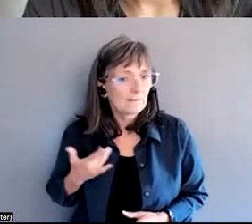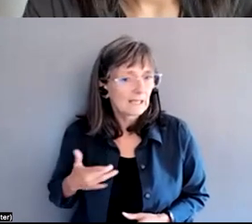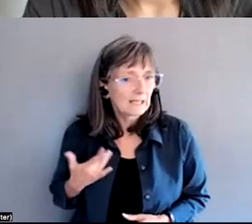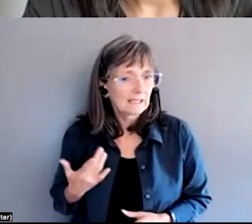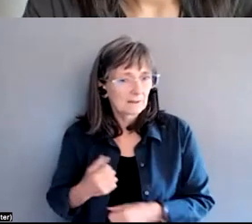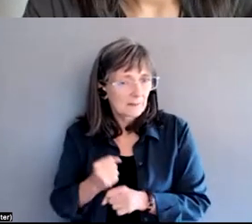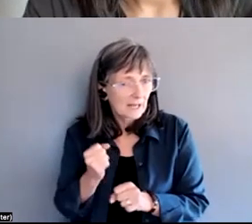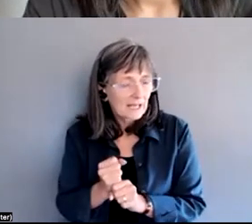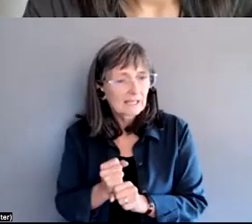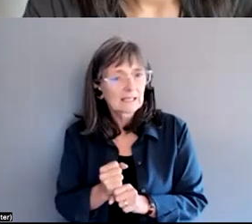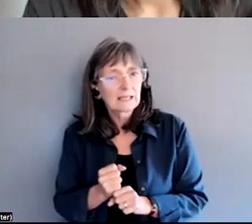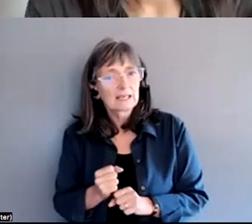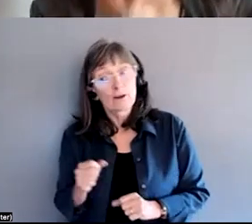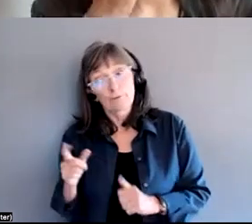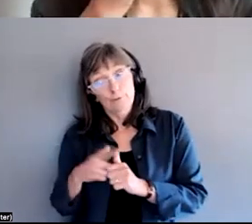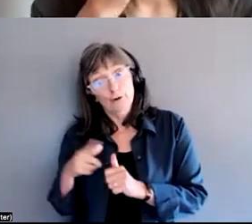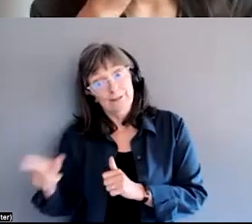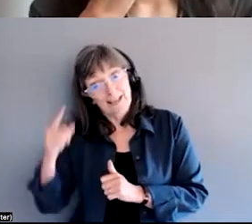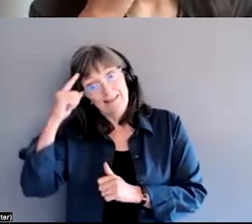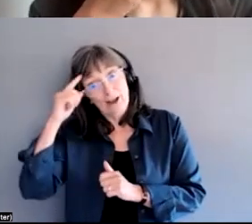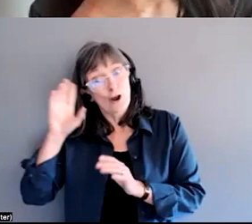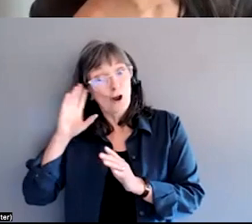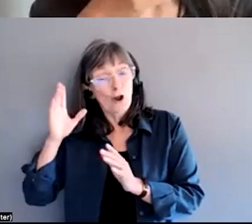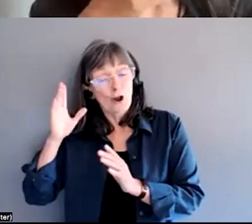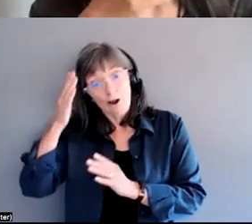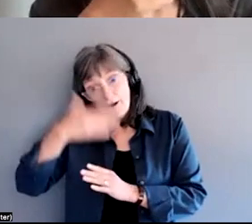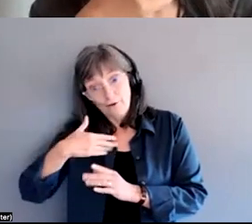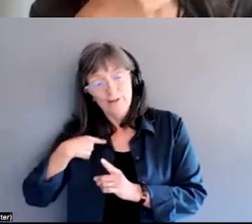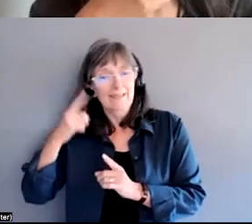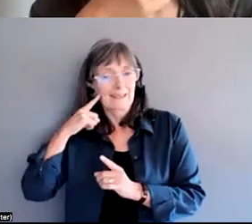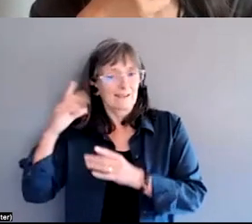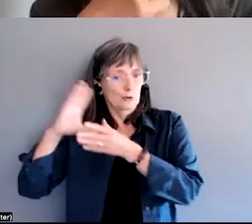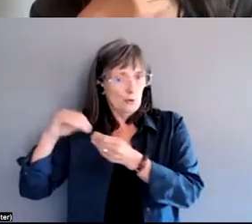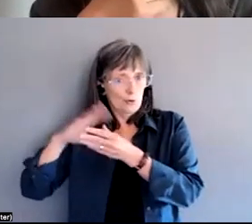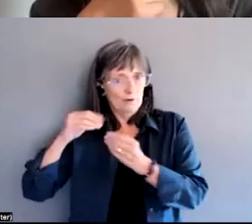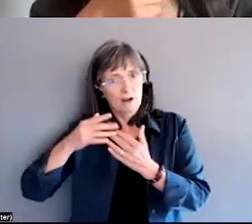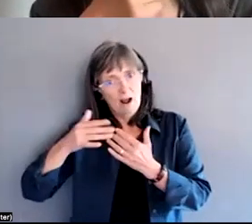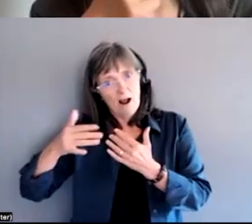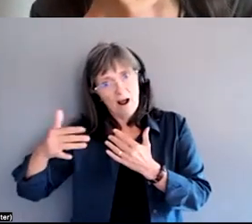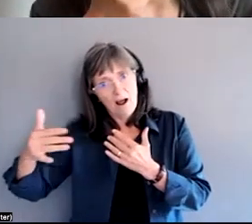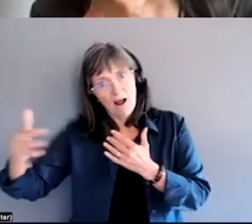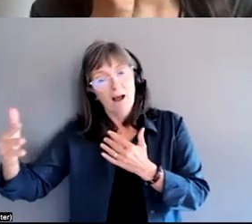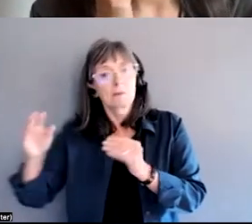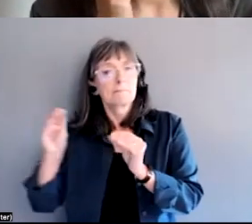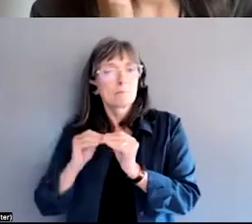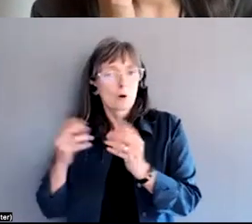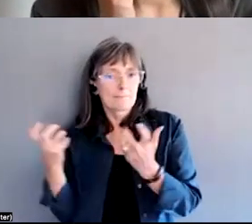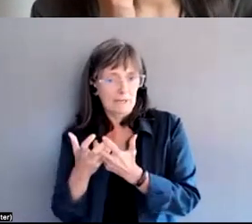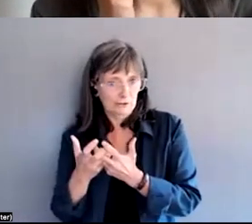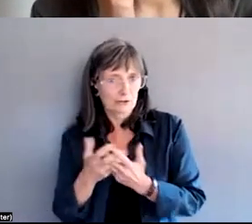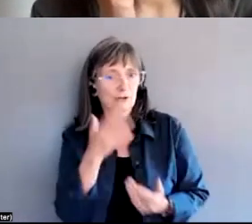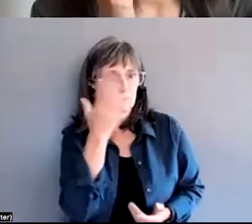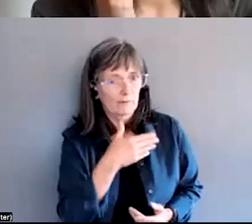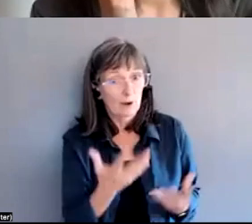initially thinking about their cover, they're thinking about the narrative and what will be more literal, but it's often not the